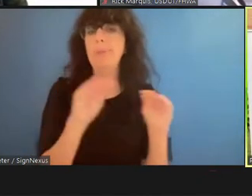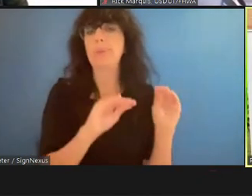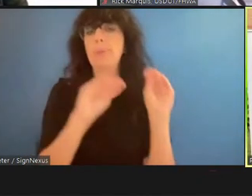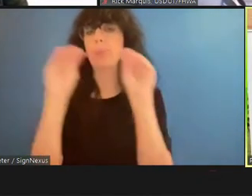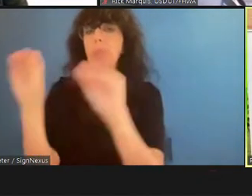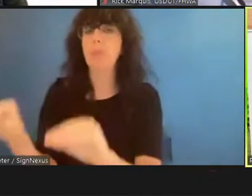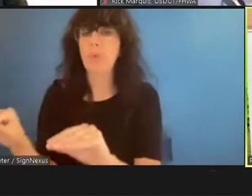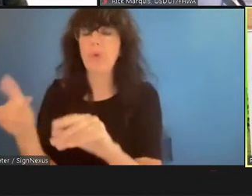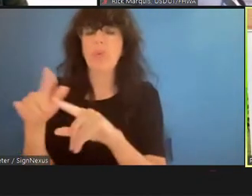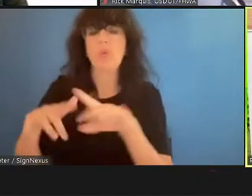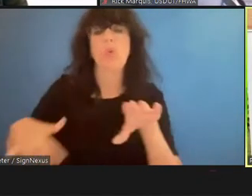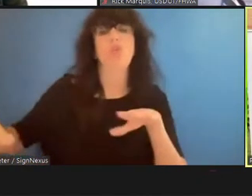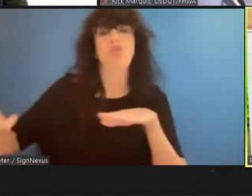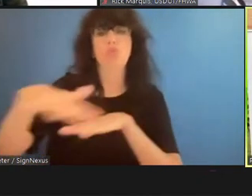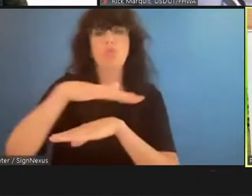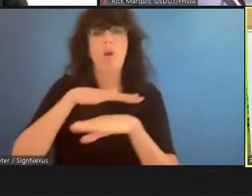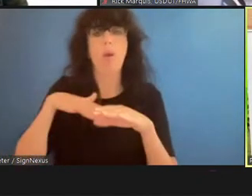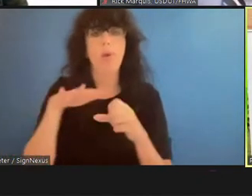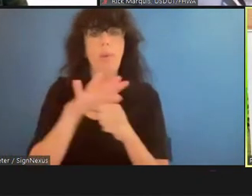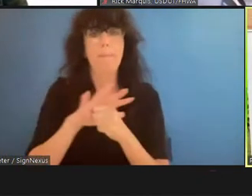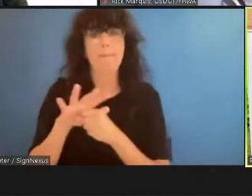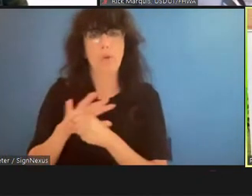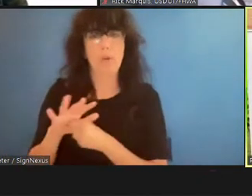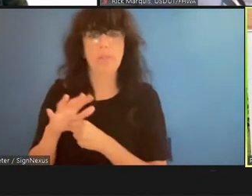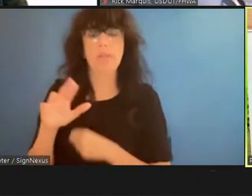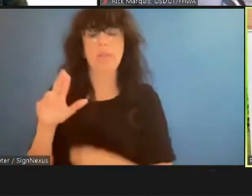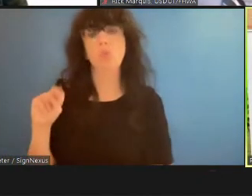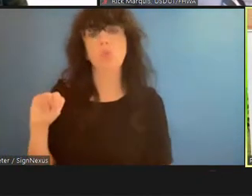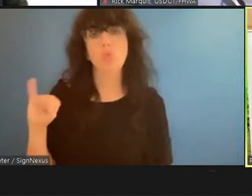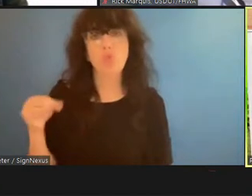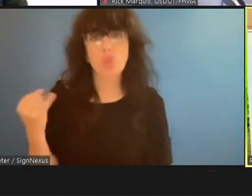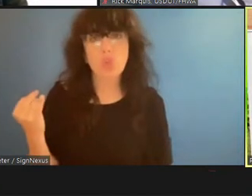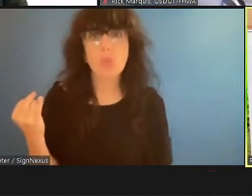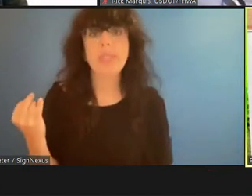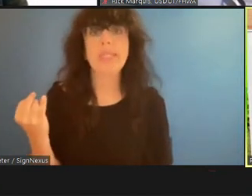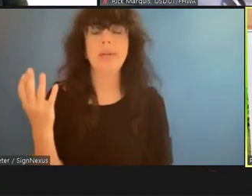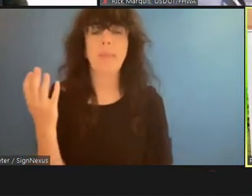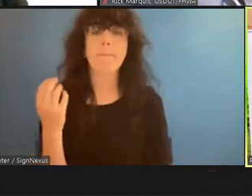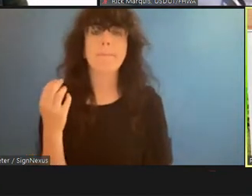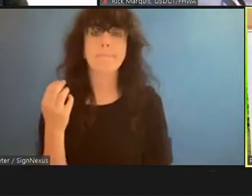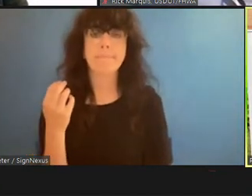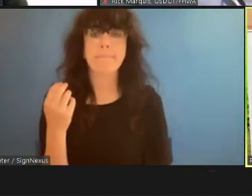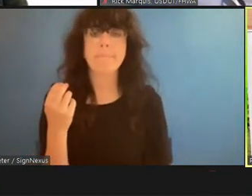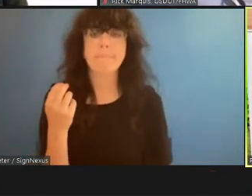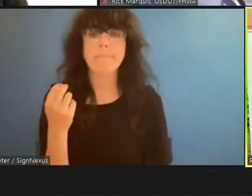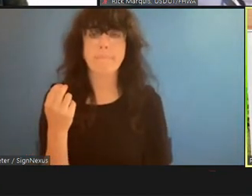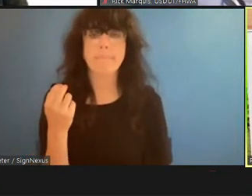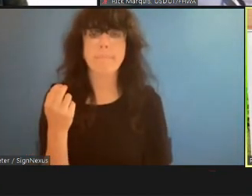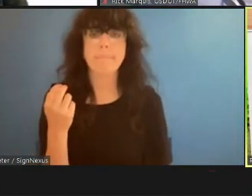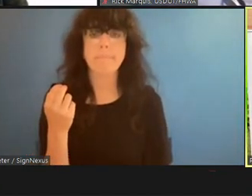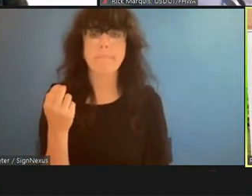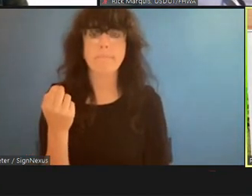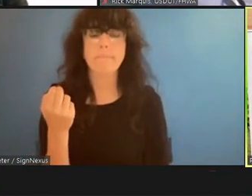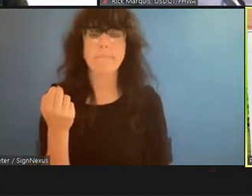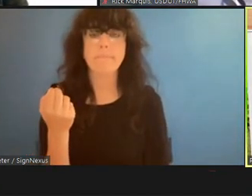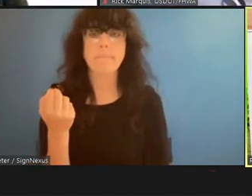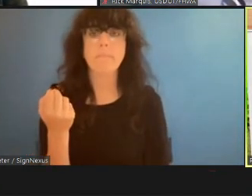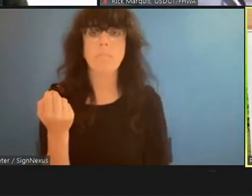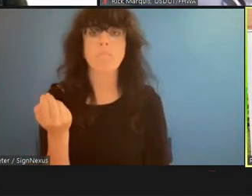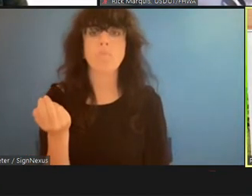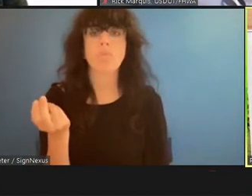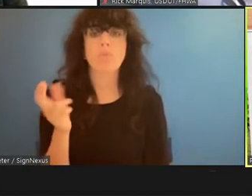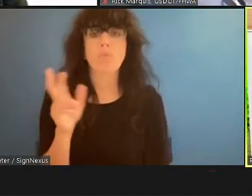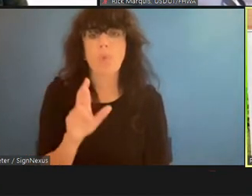to the surrounding outer boroughs and new jersey or be or be the deciding factor of